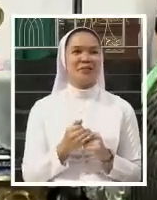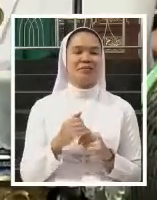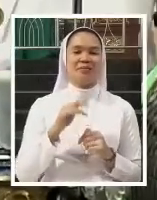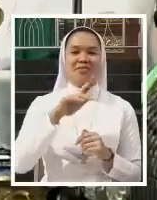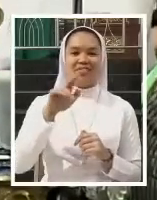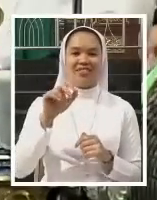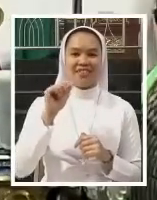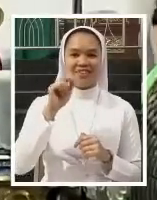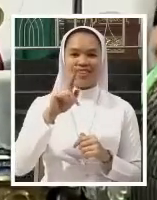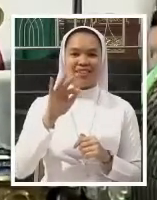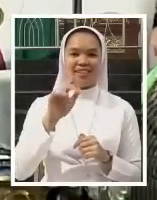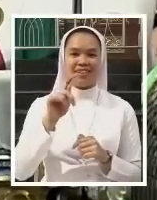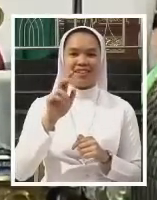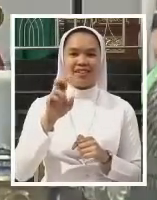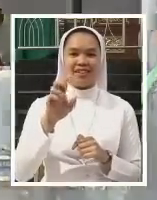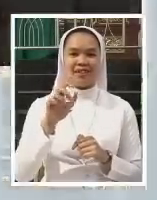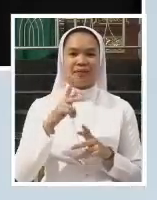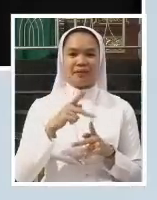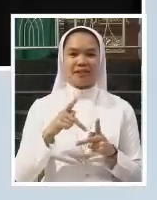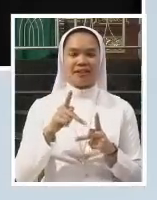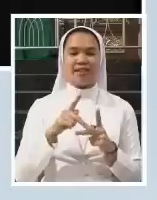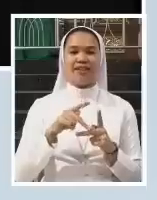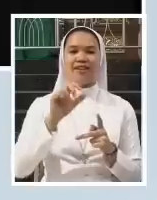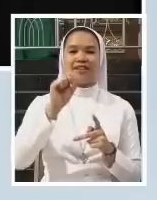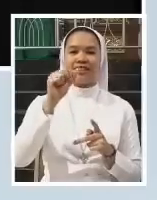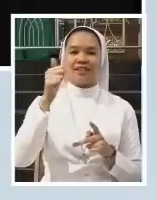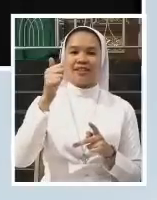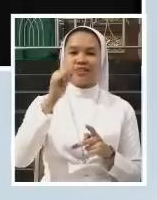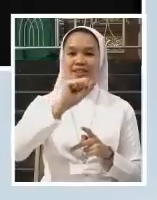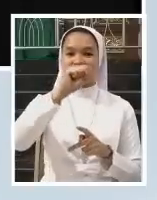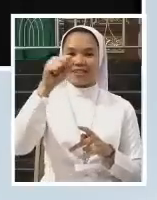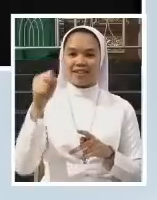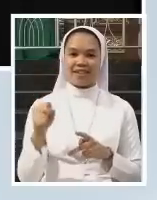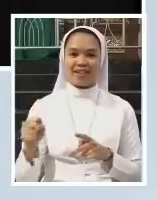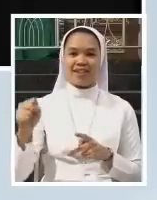St. Vincent Ferrer Parish, Sibagwan, Sangay.